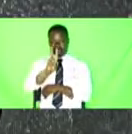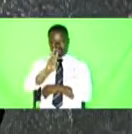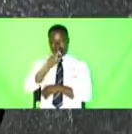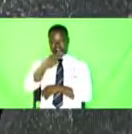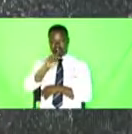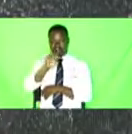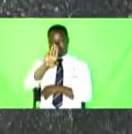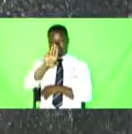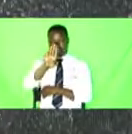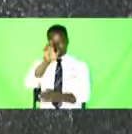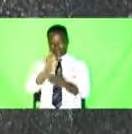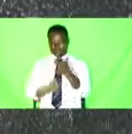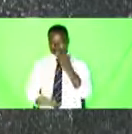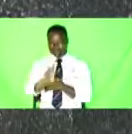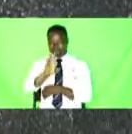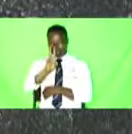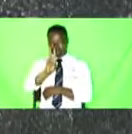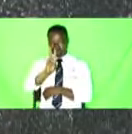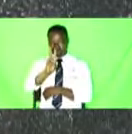6.